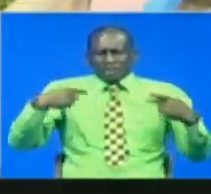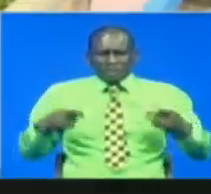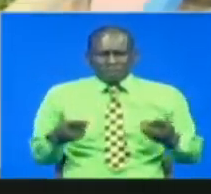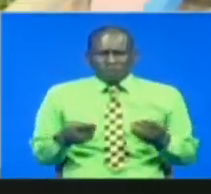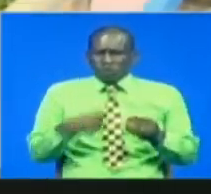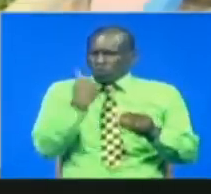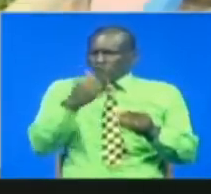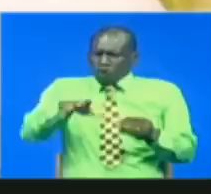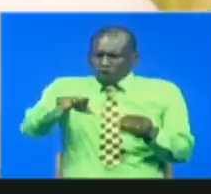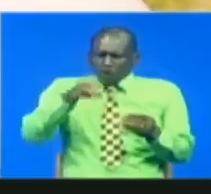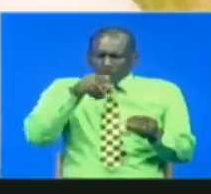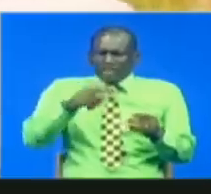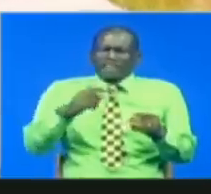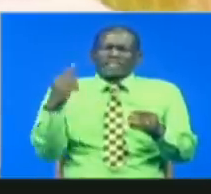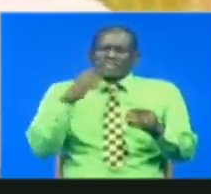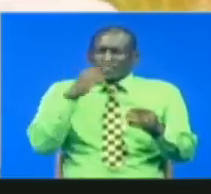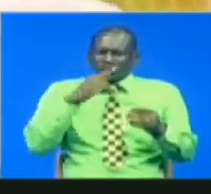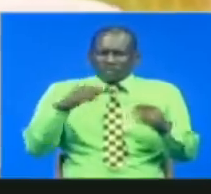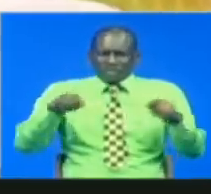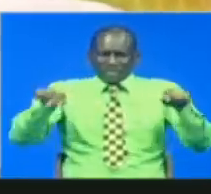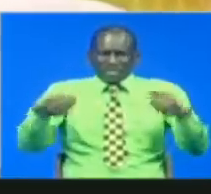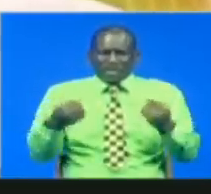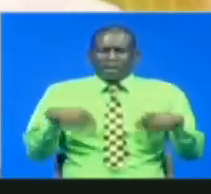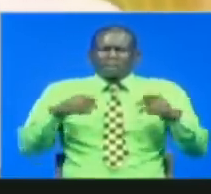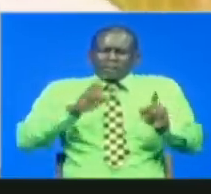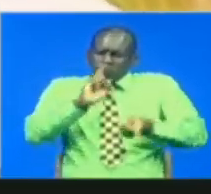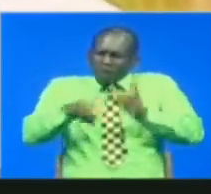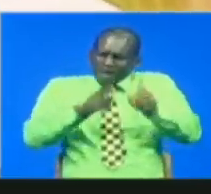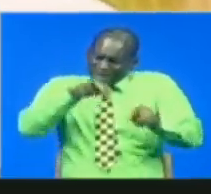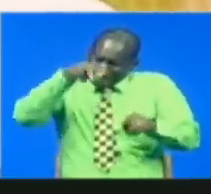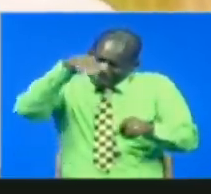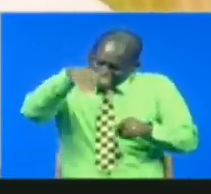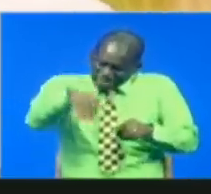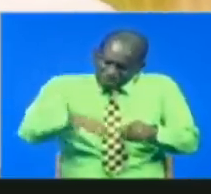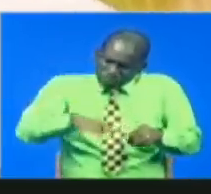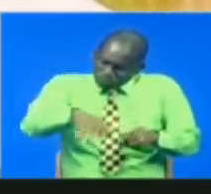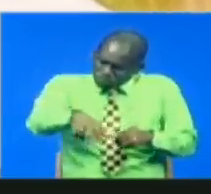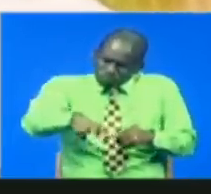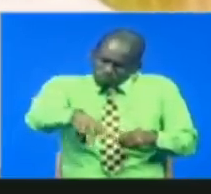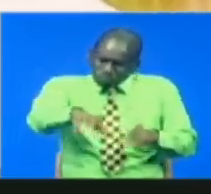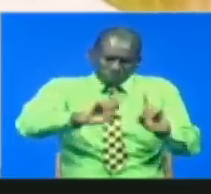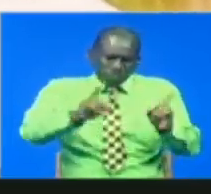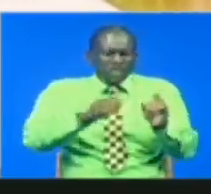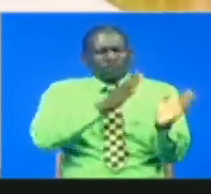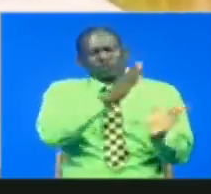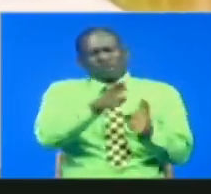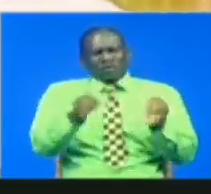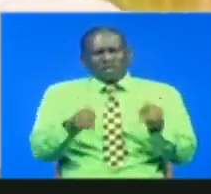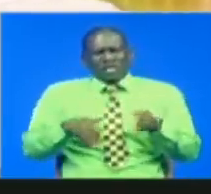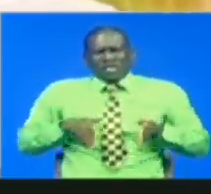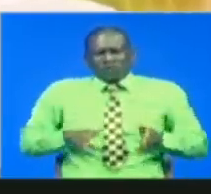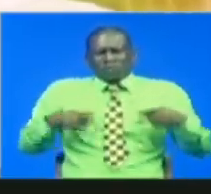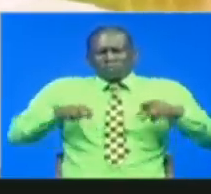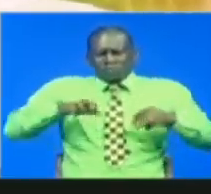in the terrorist attack. Guys were not really rushing down the stairs. It was a bit organized, the way people were walking down the stairs.